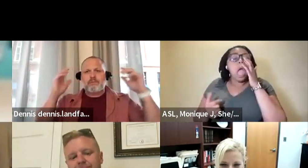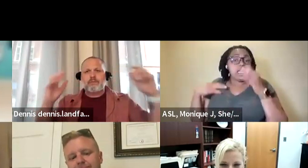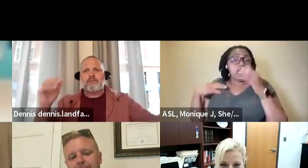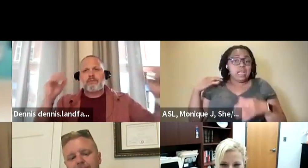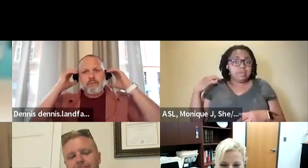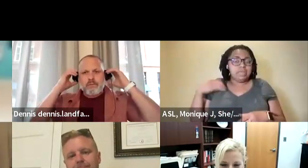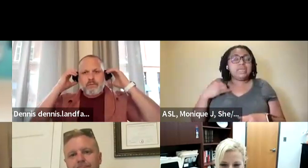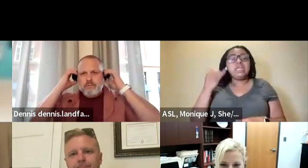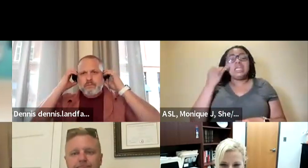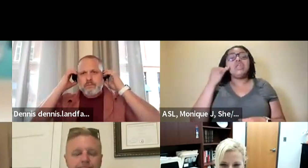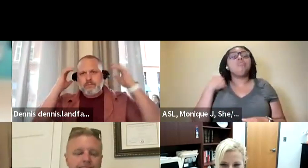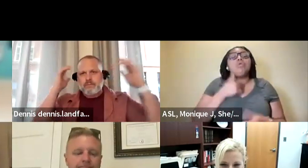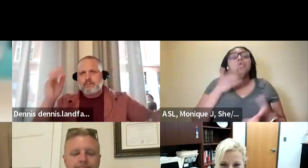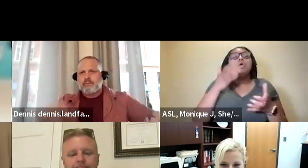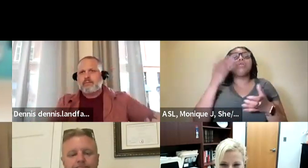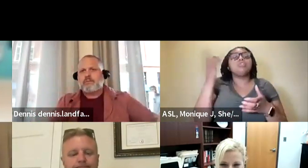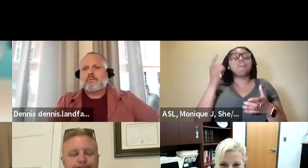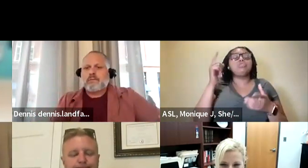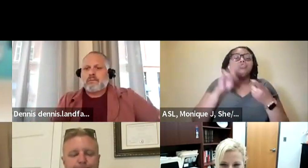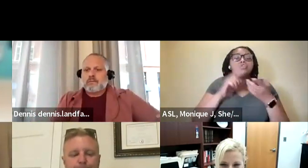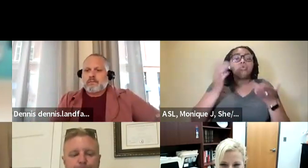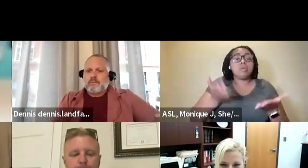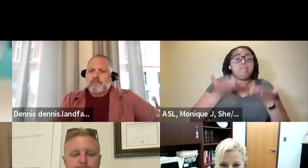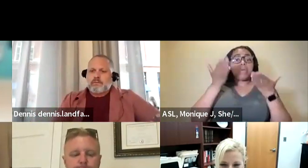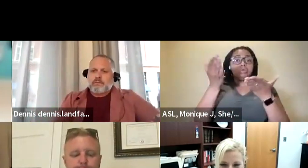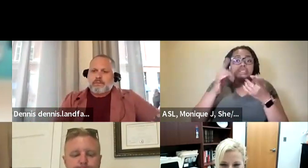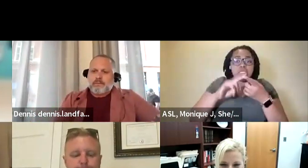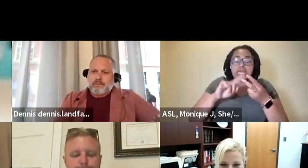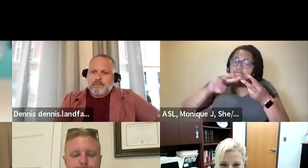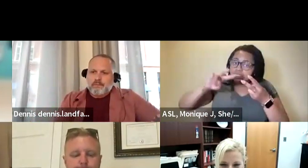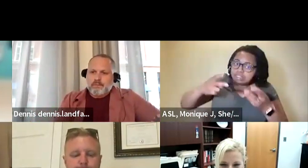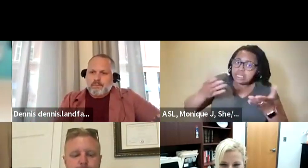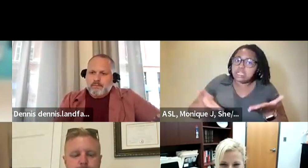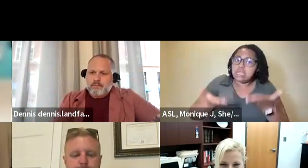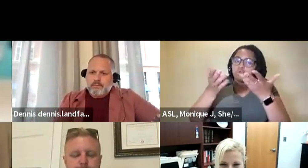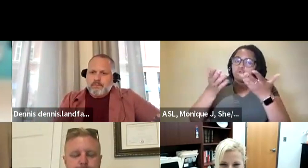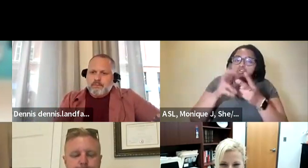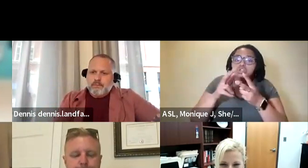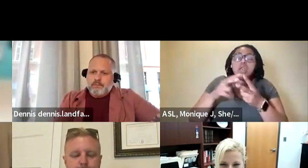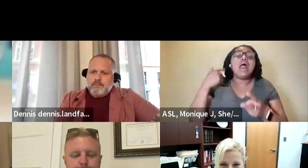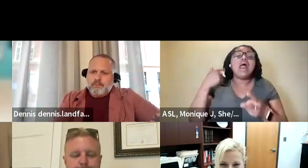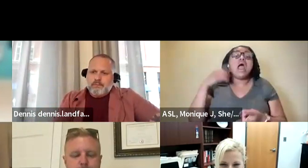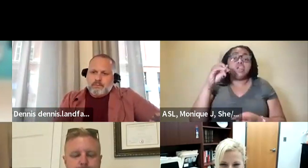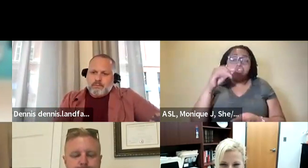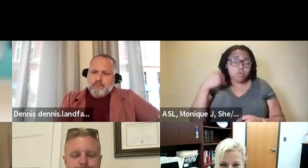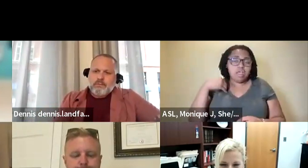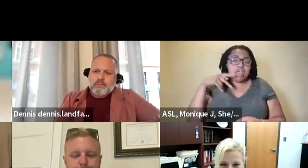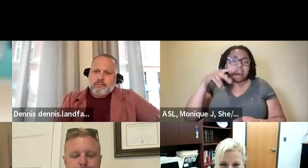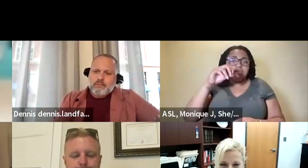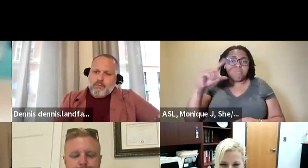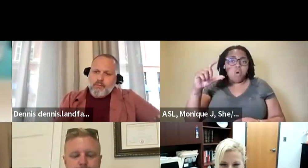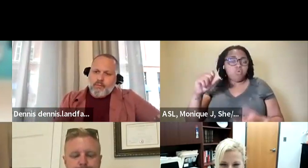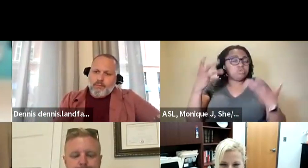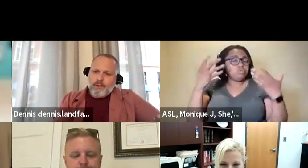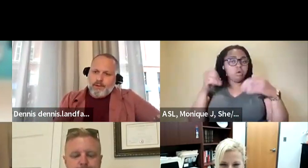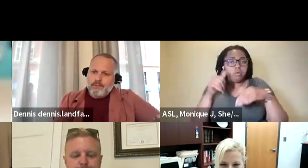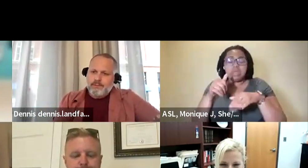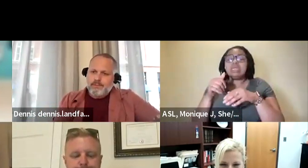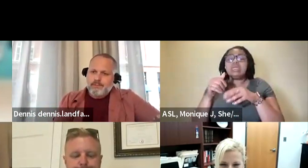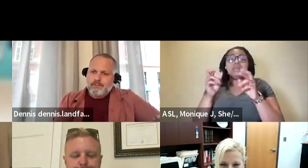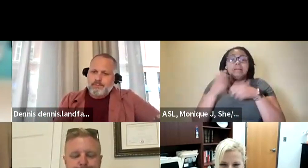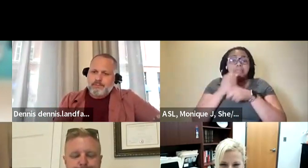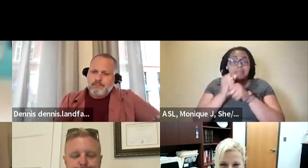make a motion and second a motion, I do have polls created already to send out to the